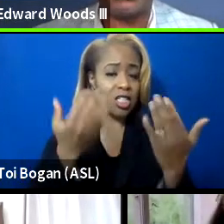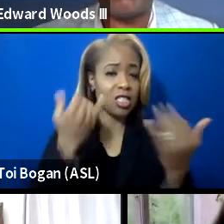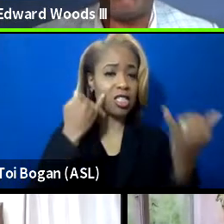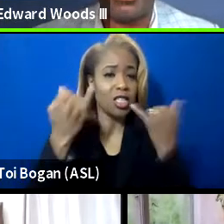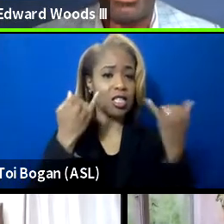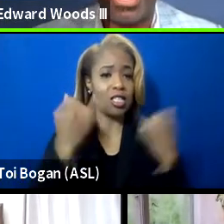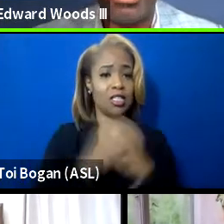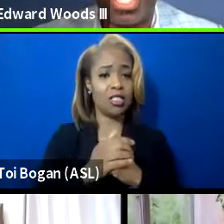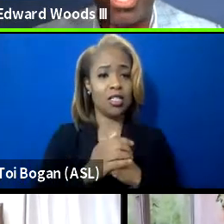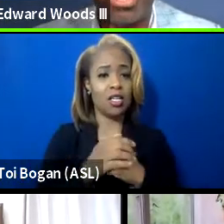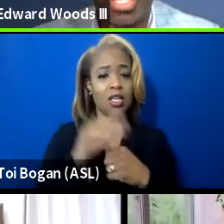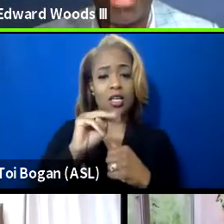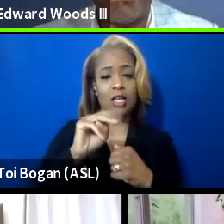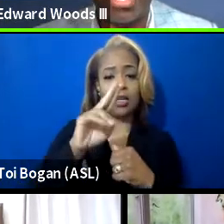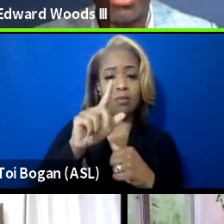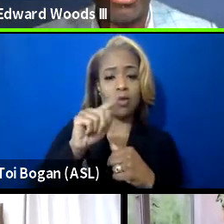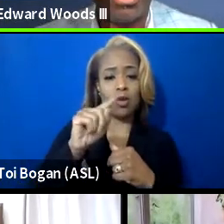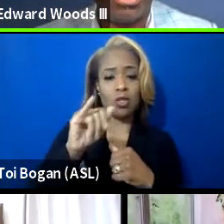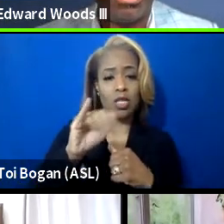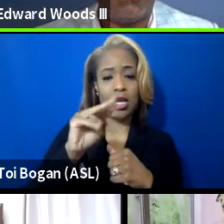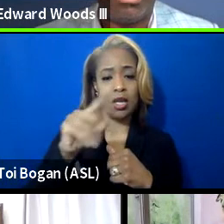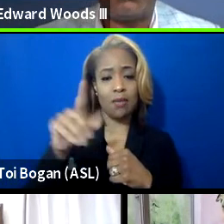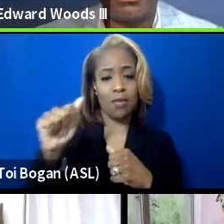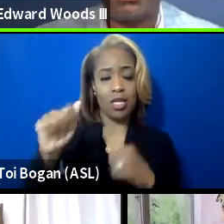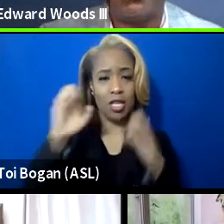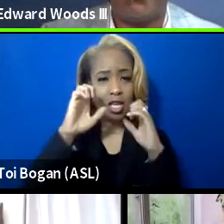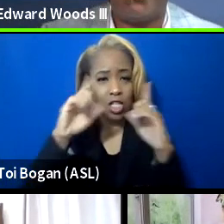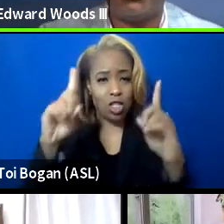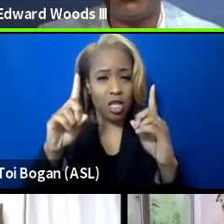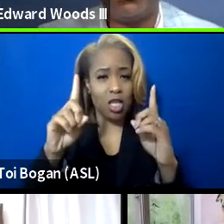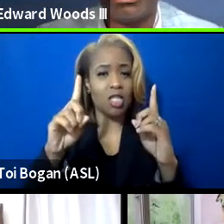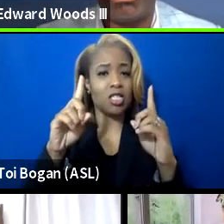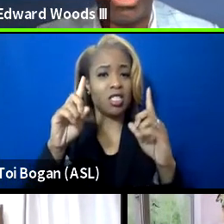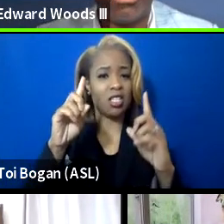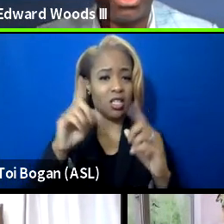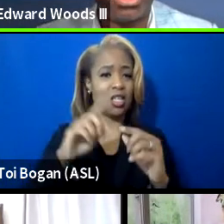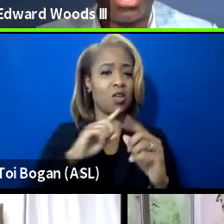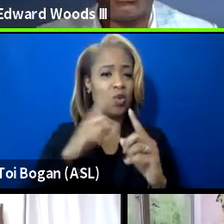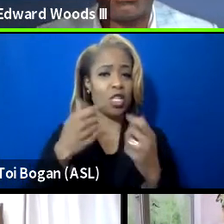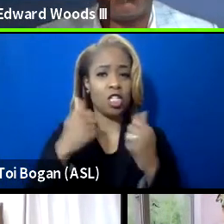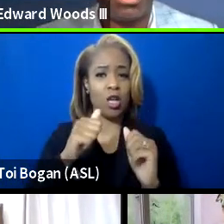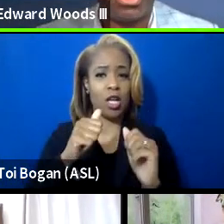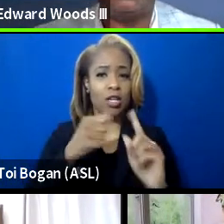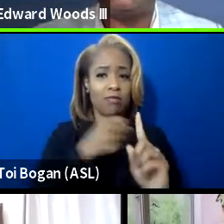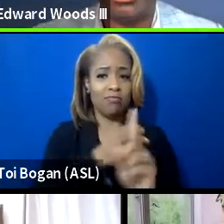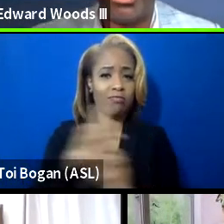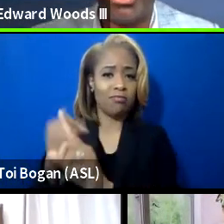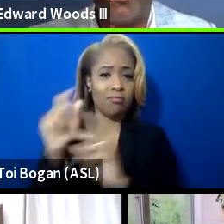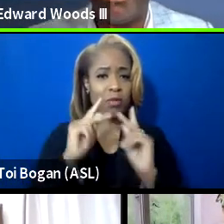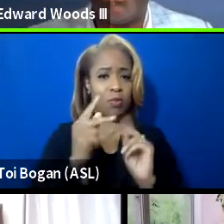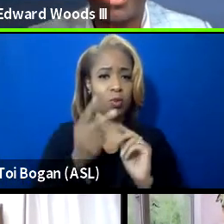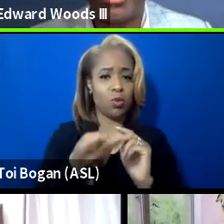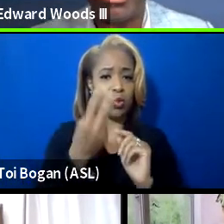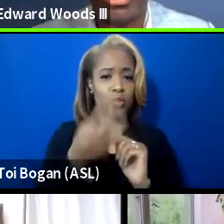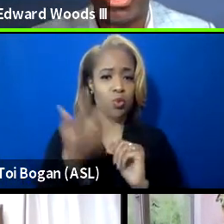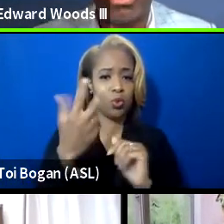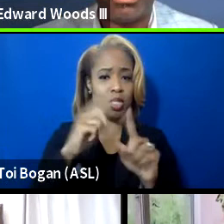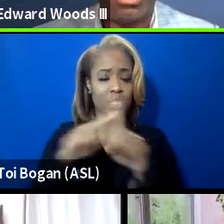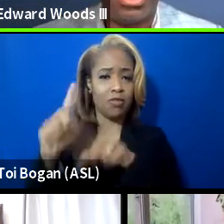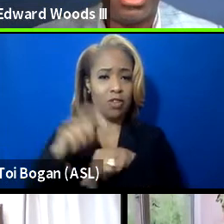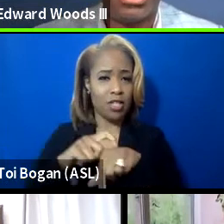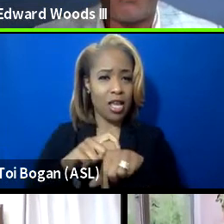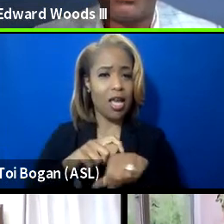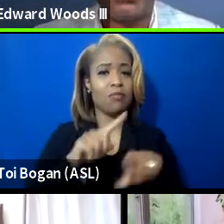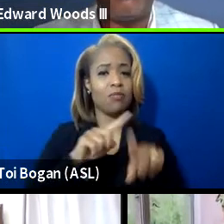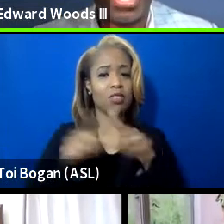because a multimedia education campaign, you're really trying to hit people 2 or 3 different times. And just hearing your feedback and